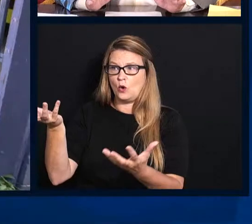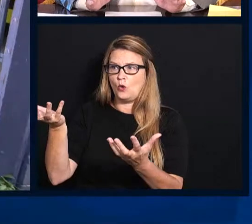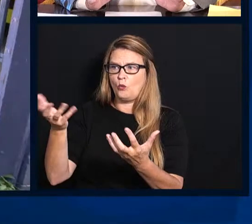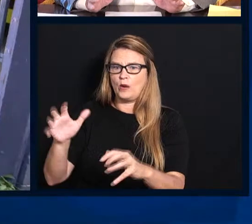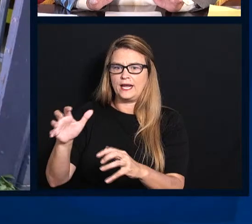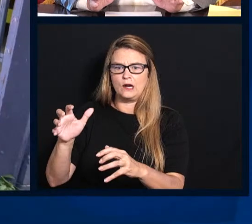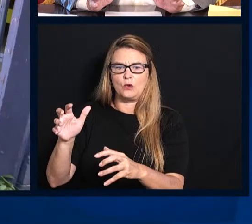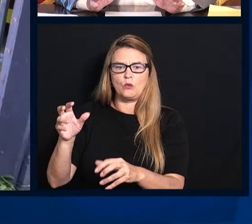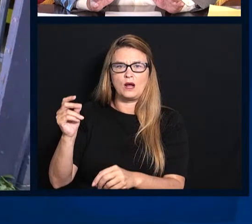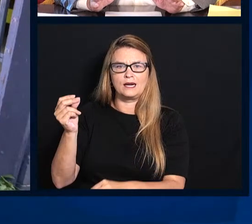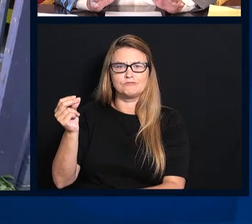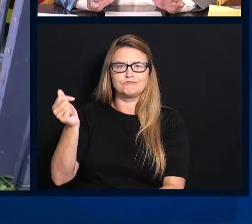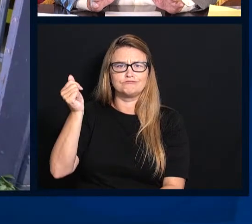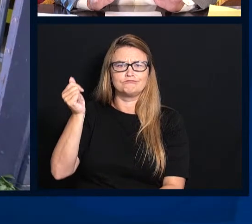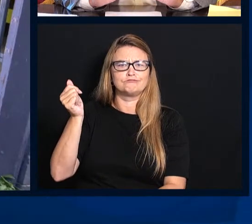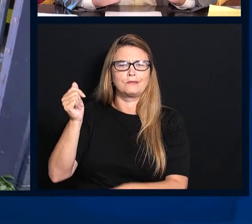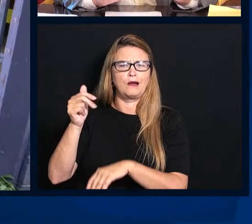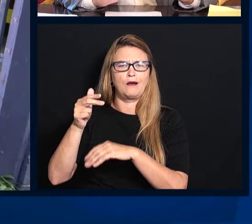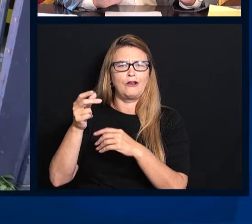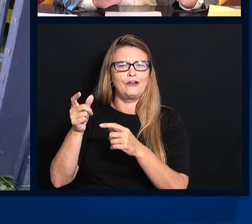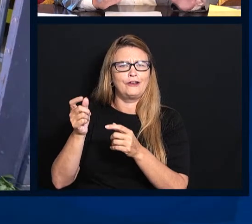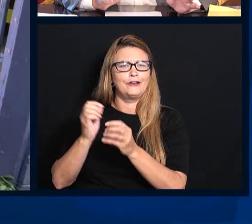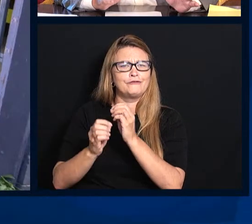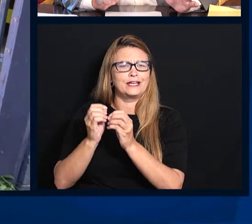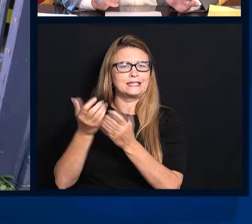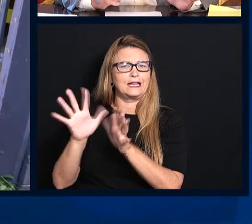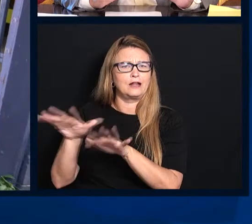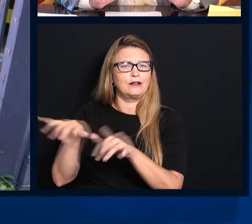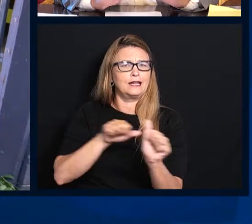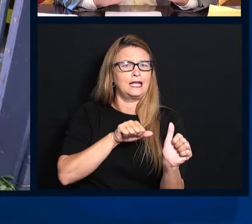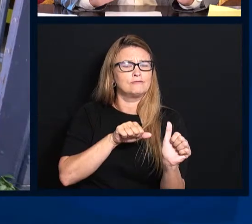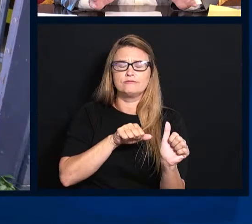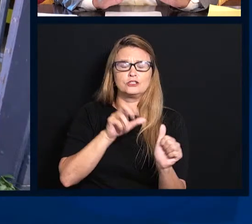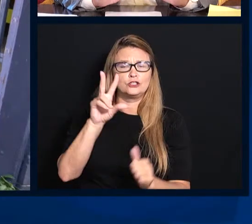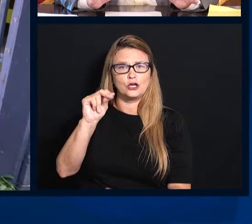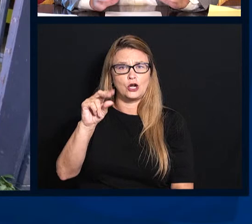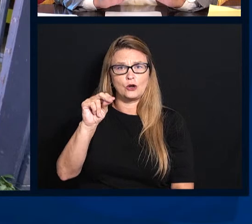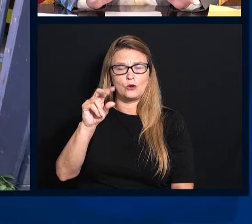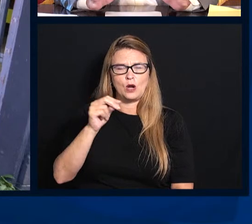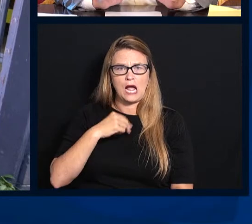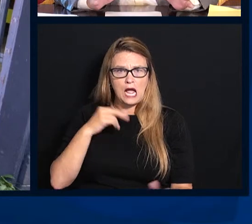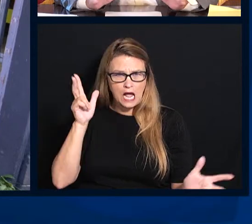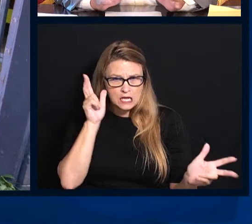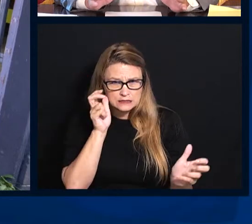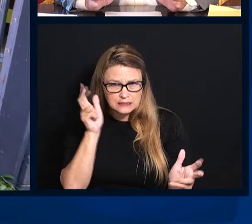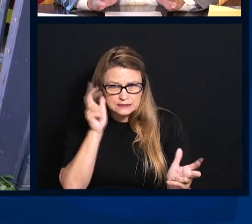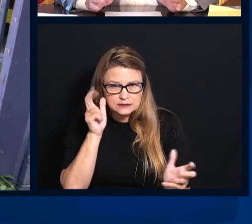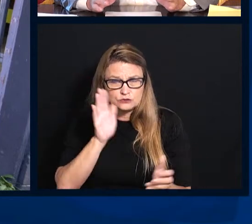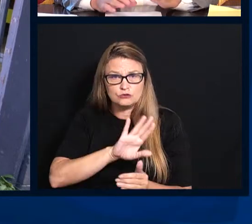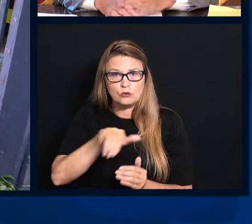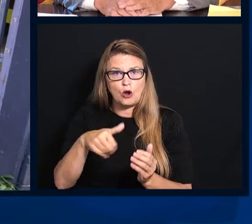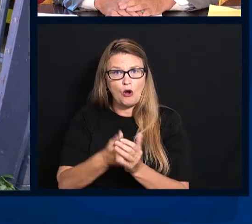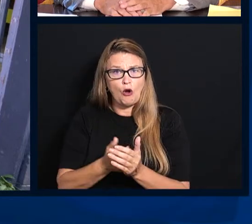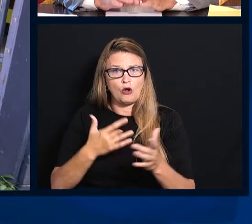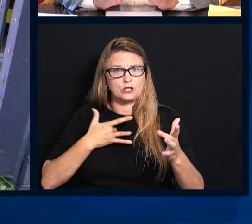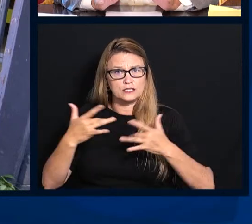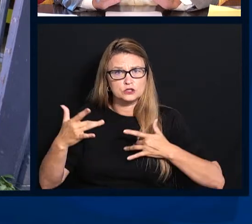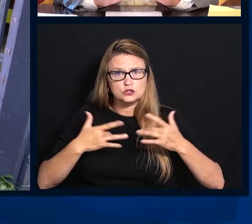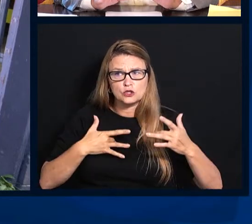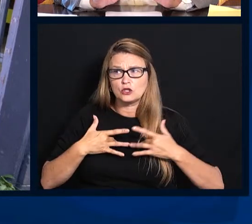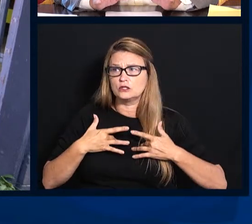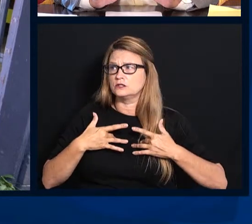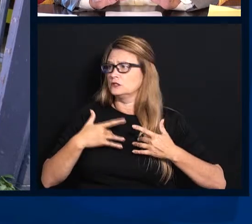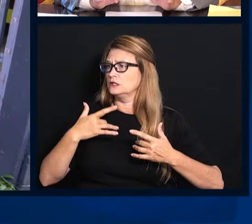Band-Aid on cancer. I sat right there and listened to all their issues, all their problems that they have going on, all